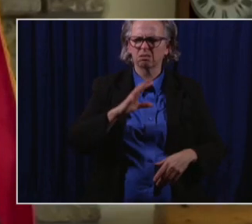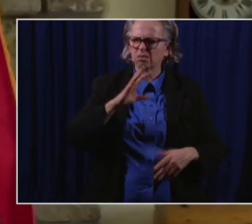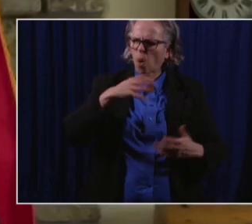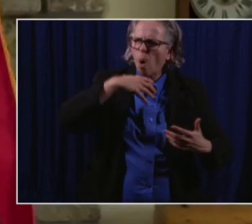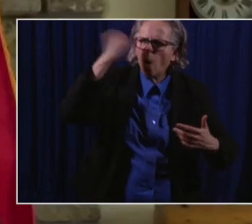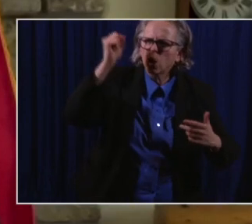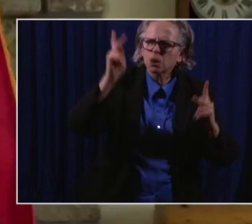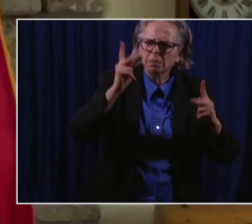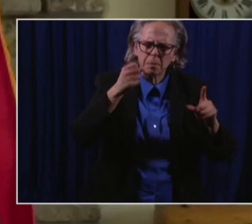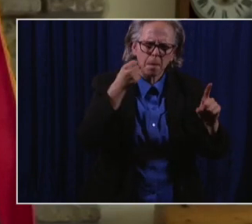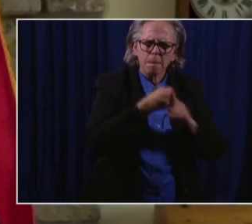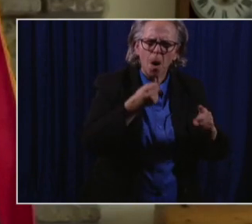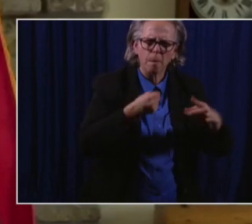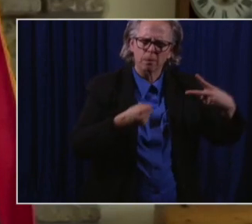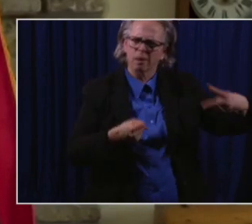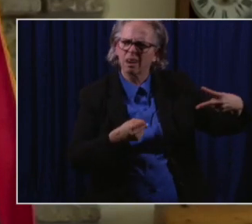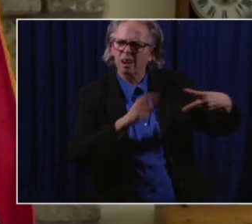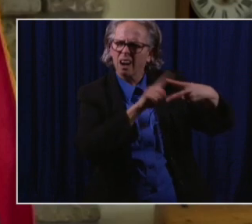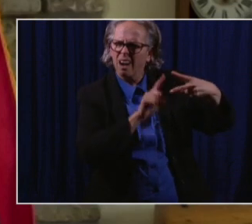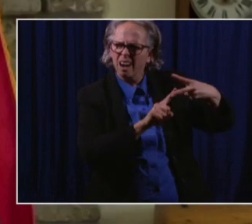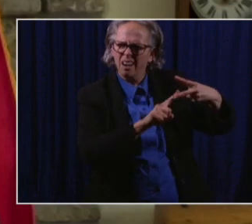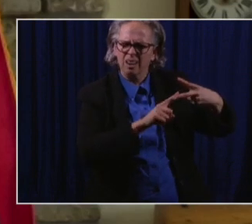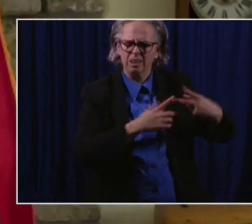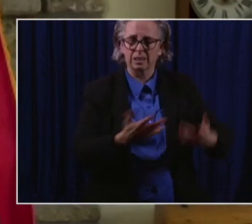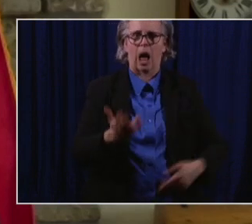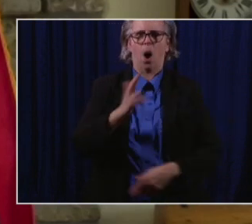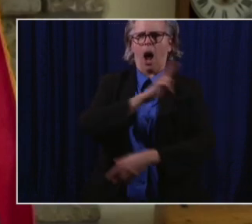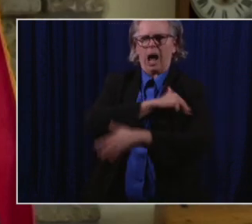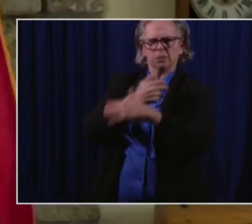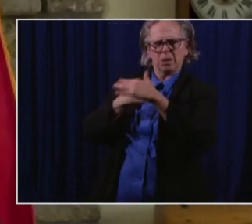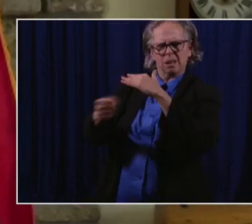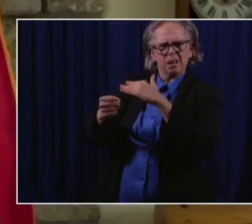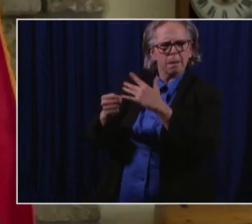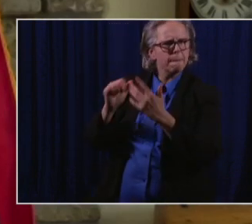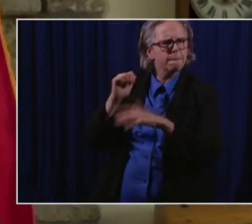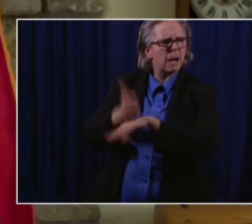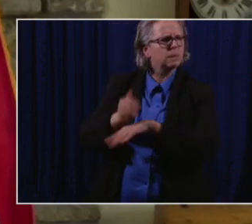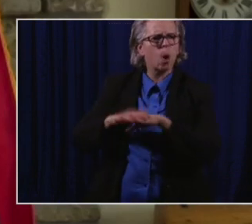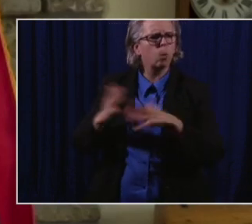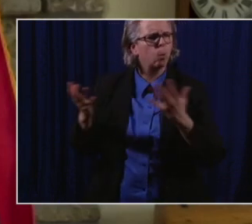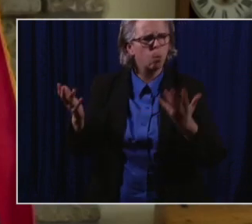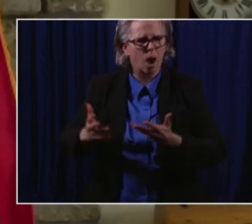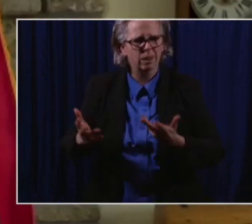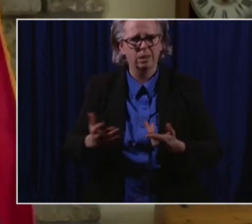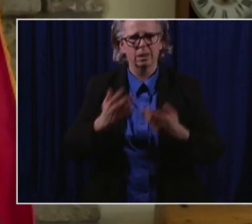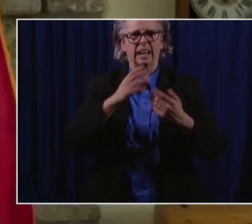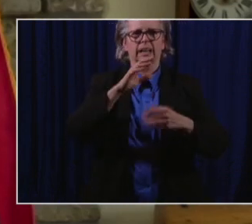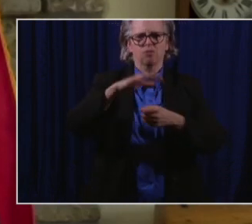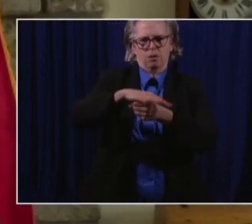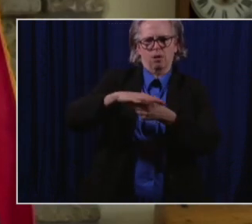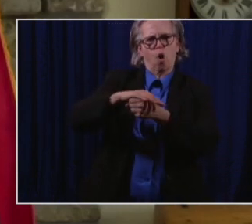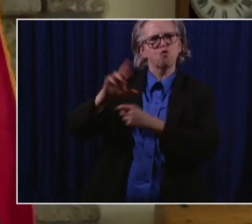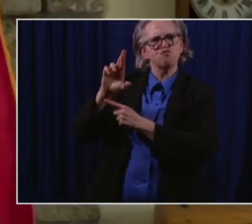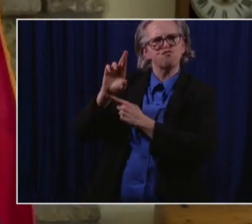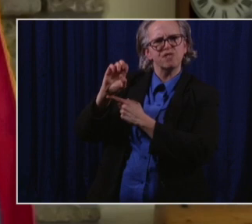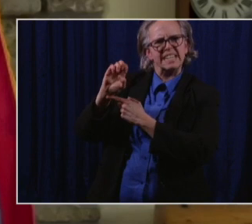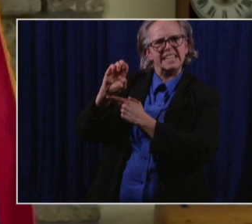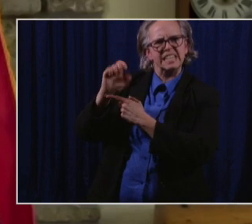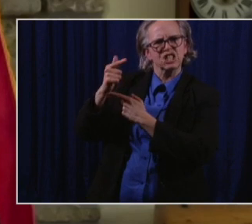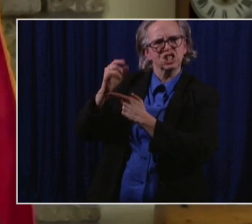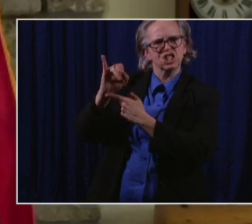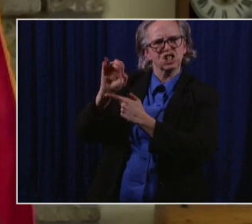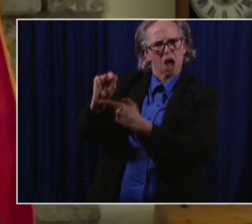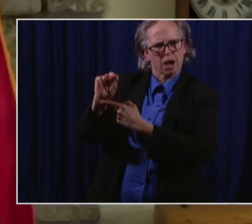And now let's look, another way of looking at this is percentage of hospital admissions by region. And again, these are